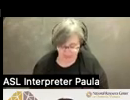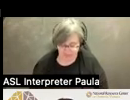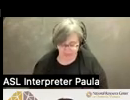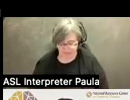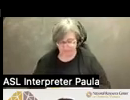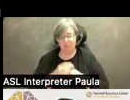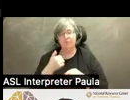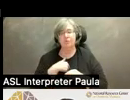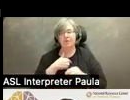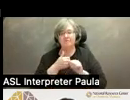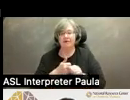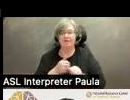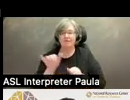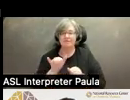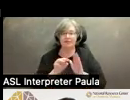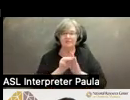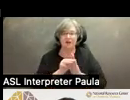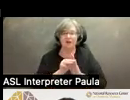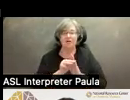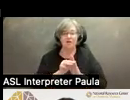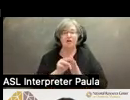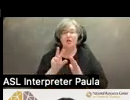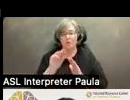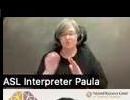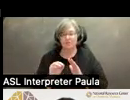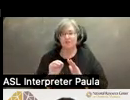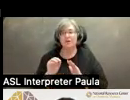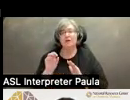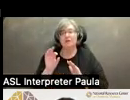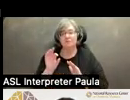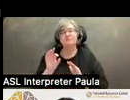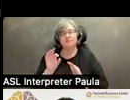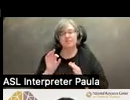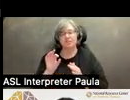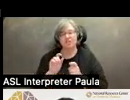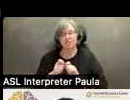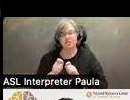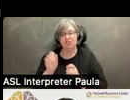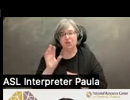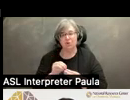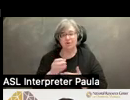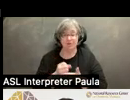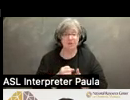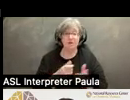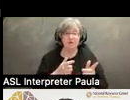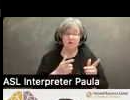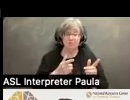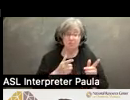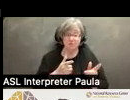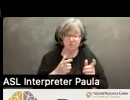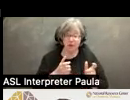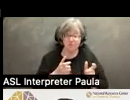income there. But in a rapid rehousing program, you're not capped at a payment